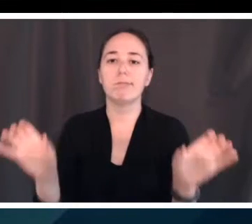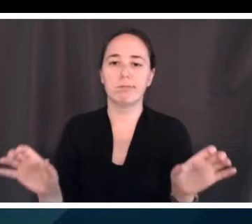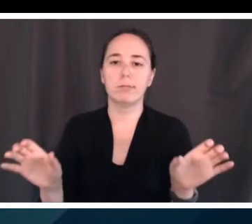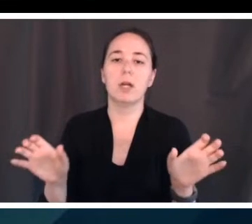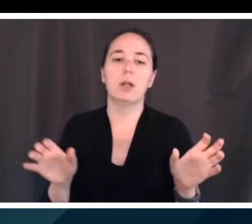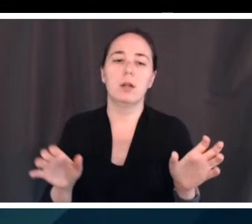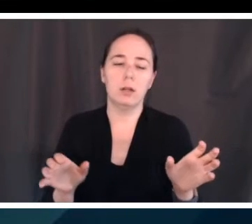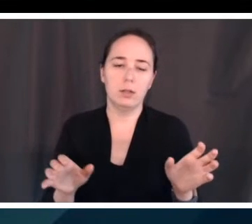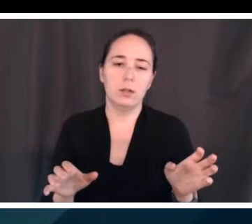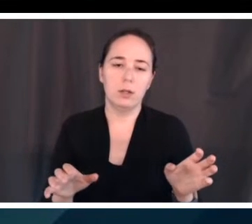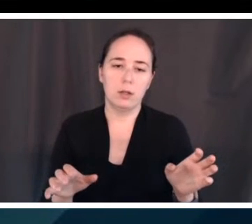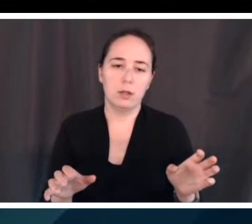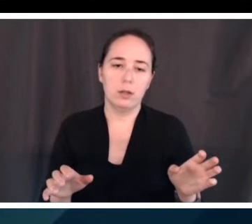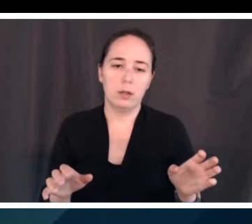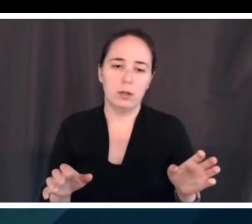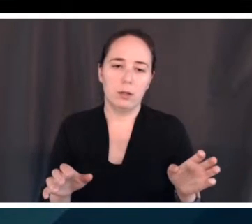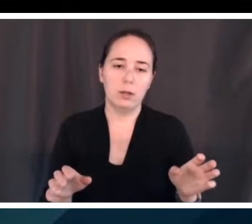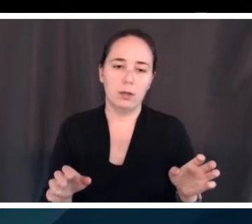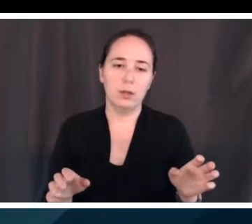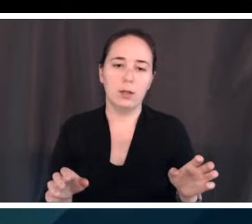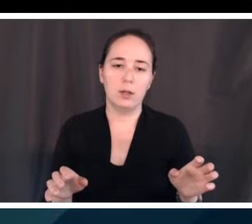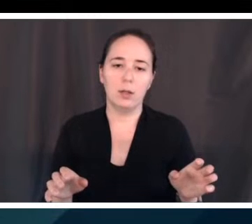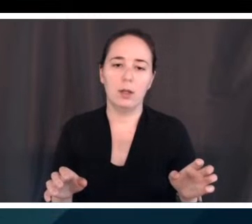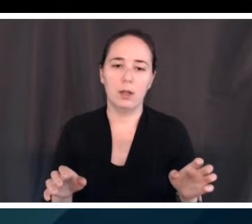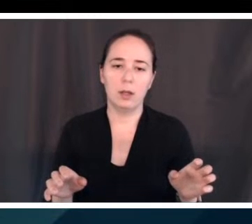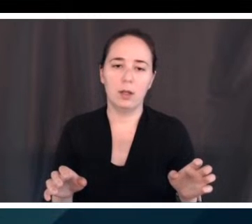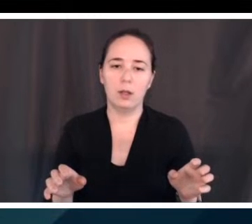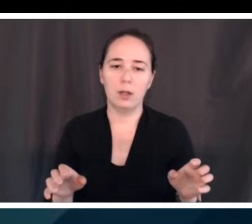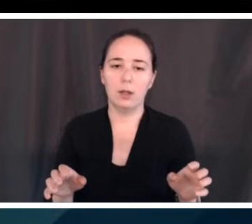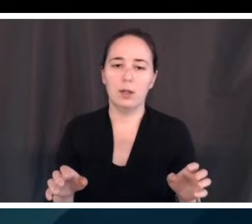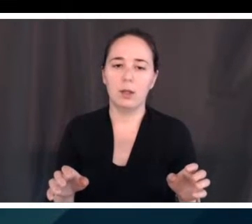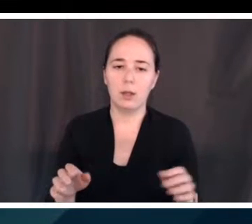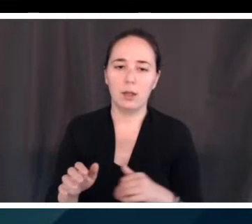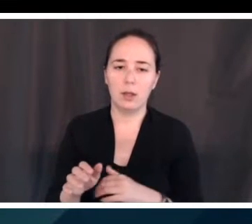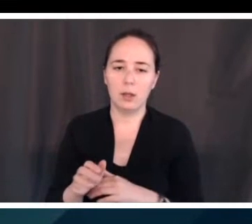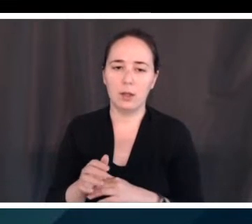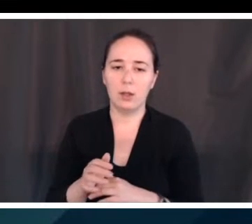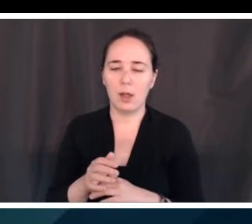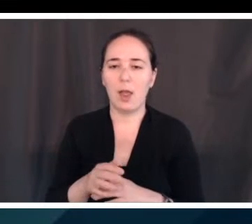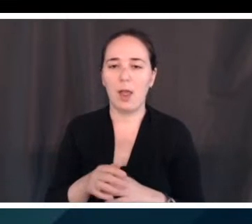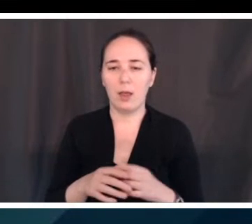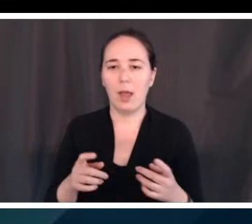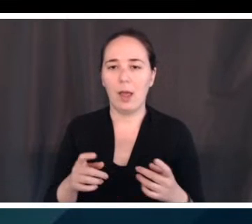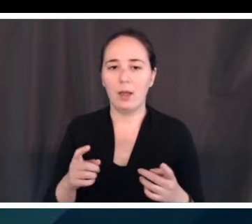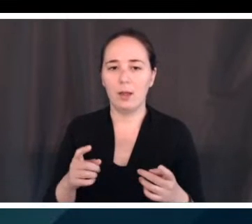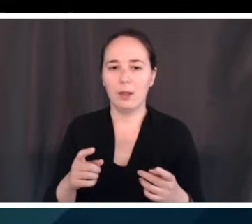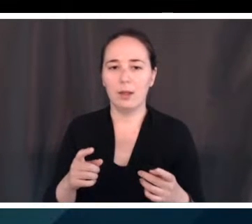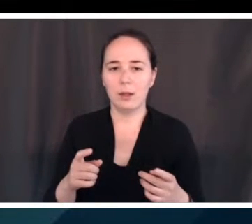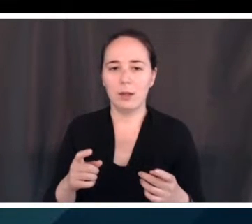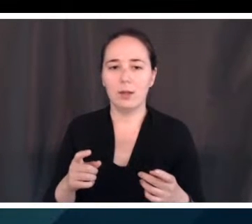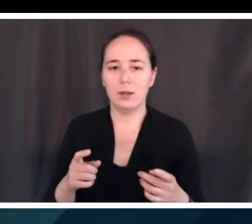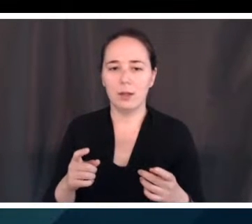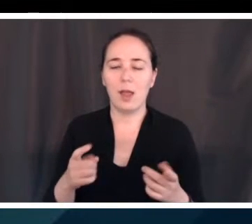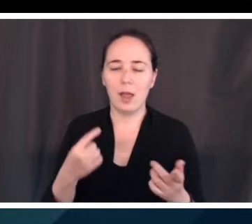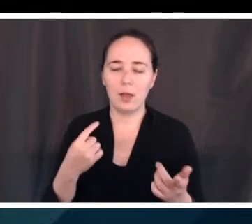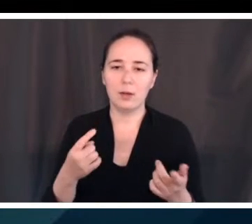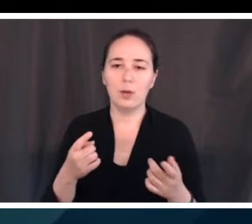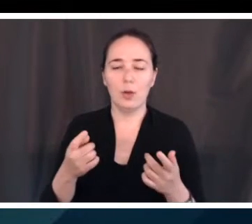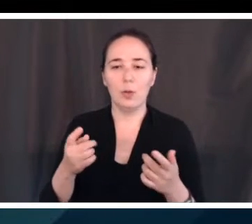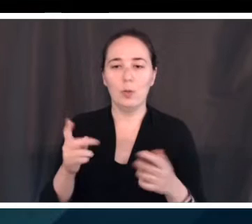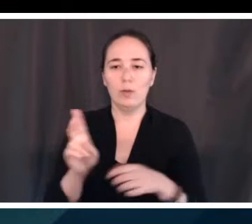those tactics have been used throughout history to conquer great swaths of people at a